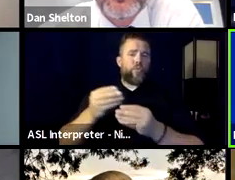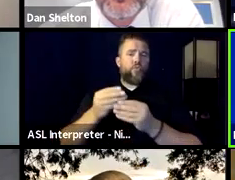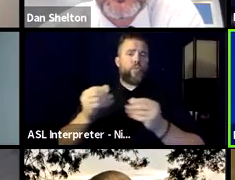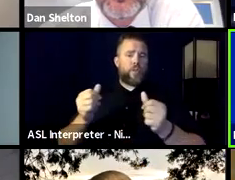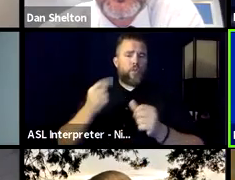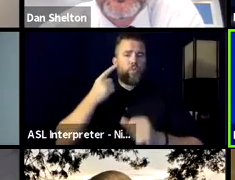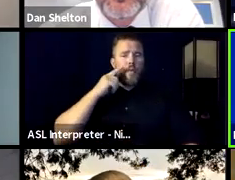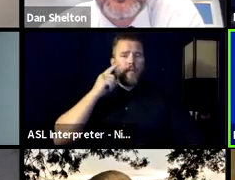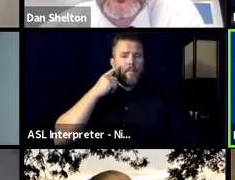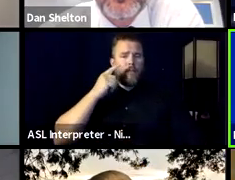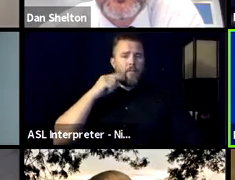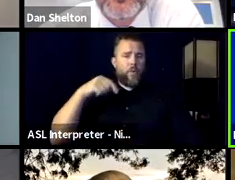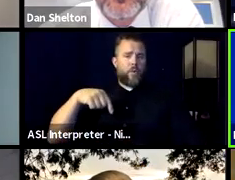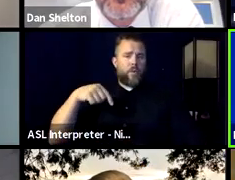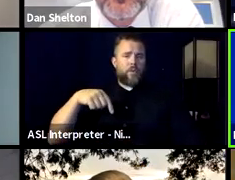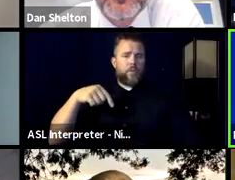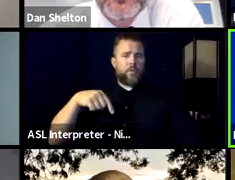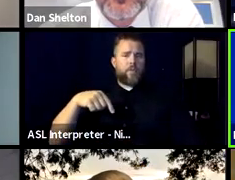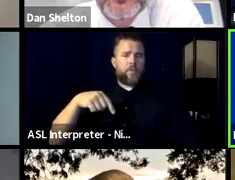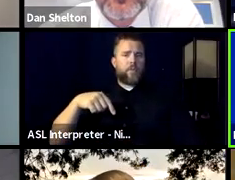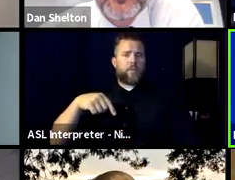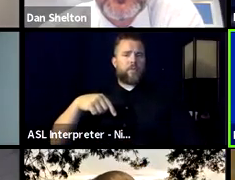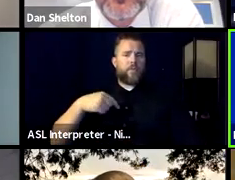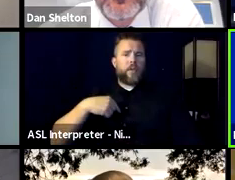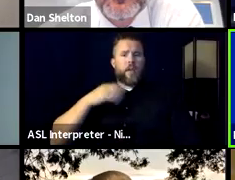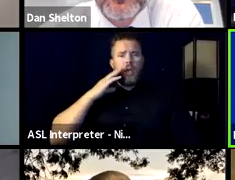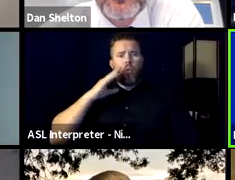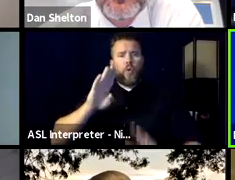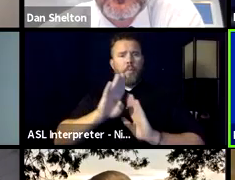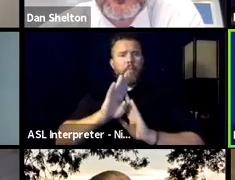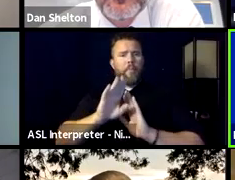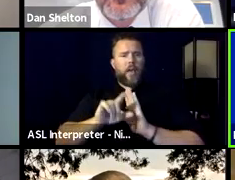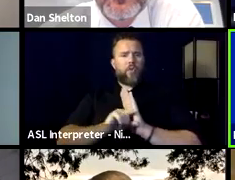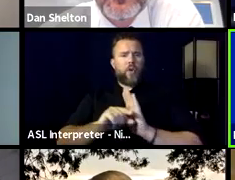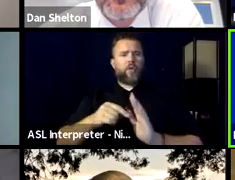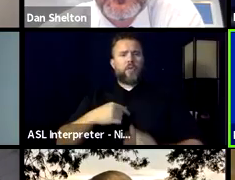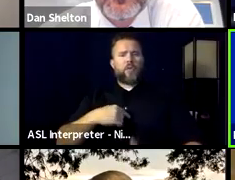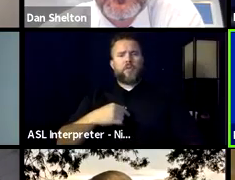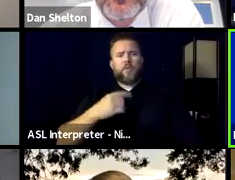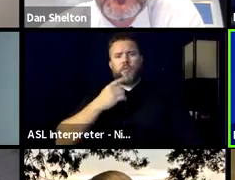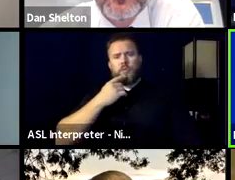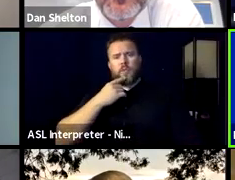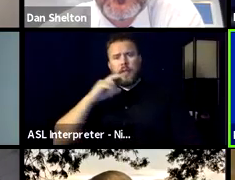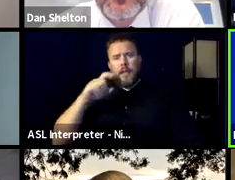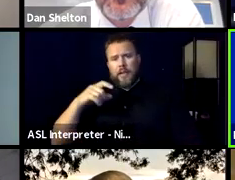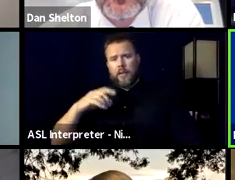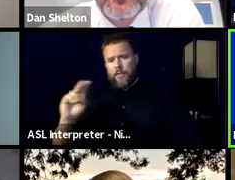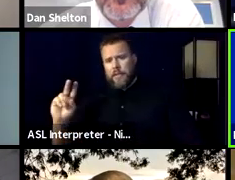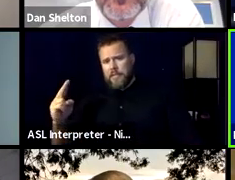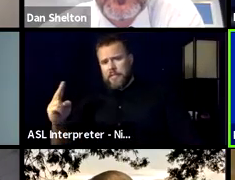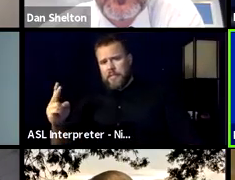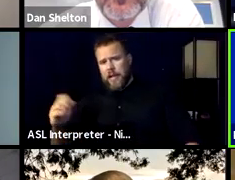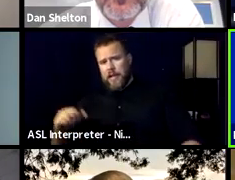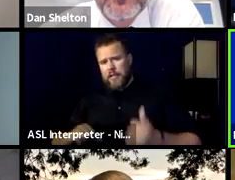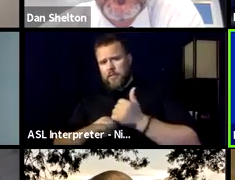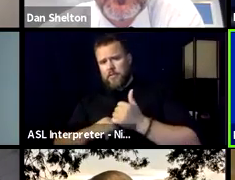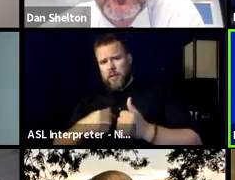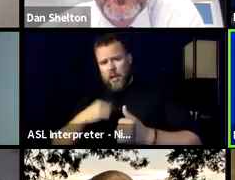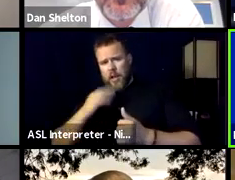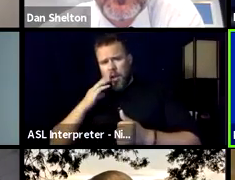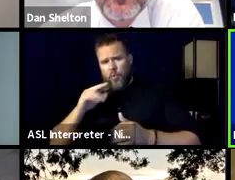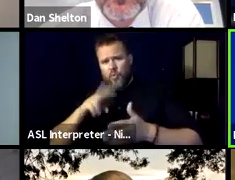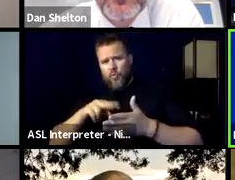will can provide background and go through and read, but I probably ought to have a second first, and then I can read through the whole